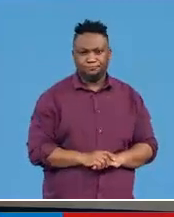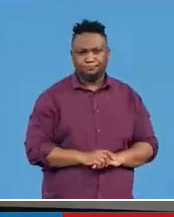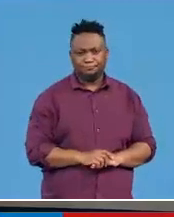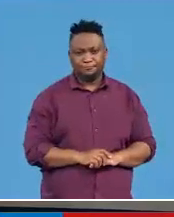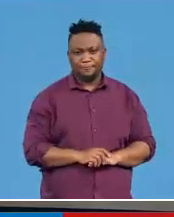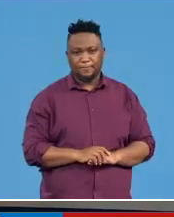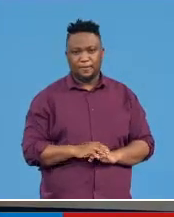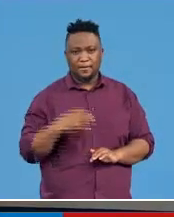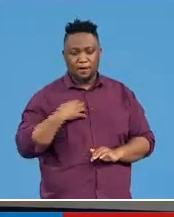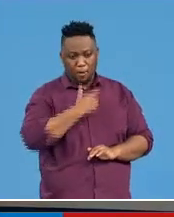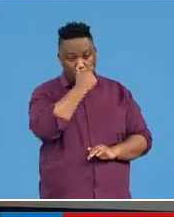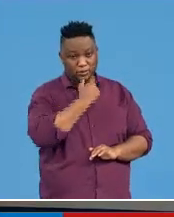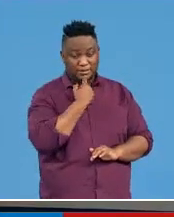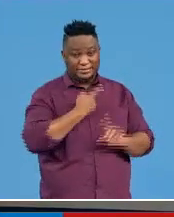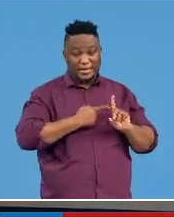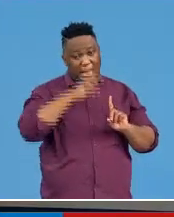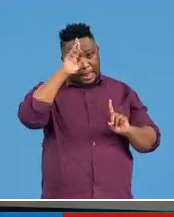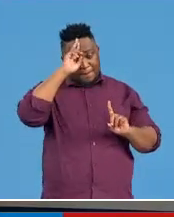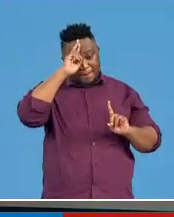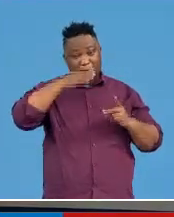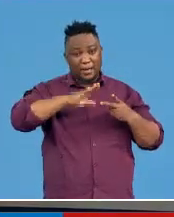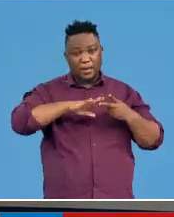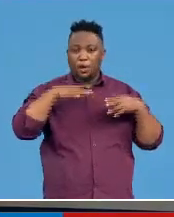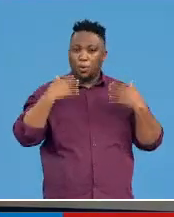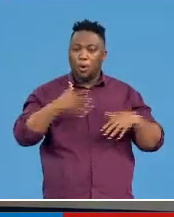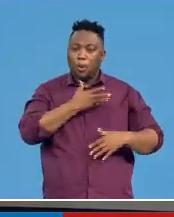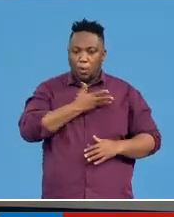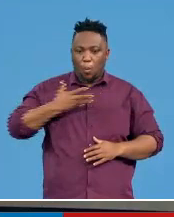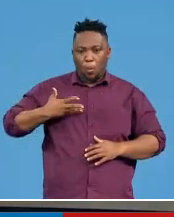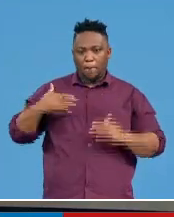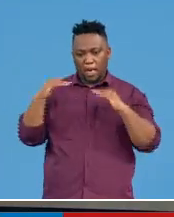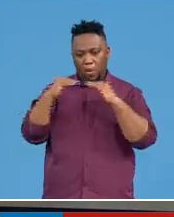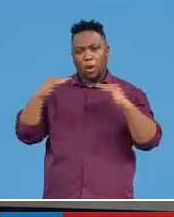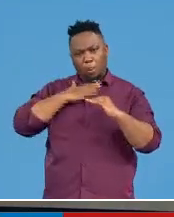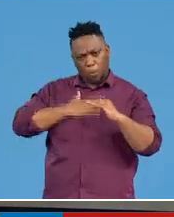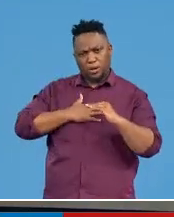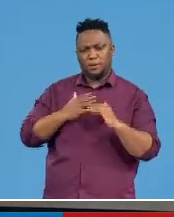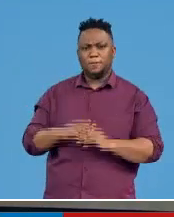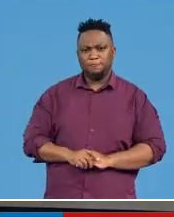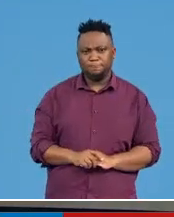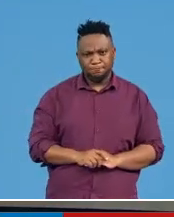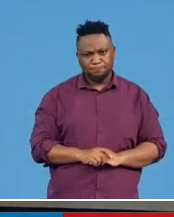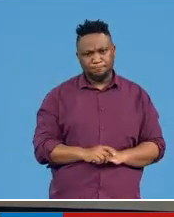Ramaphosa joined a number of people in remembering Duarte as a fierce feminist.